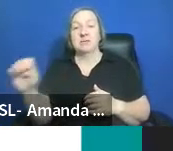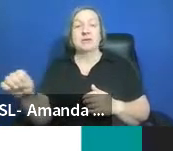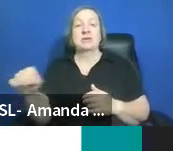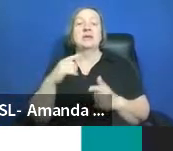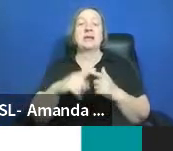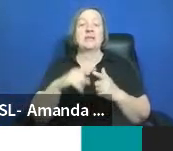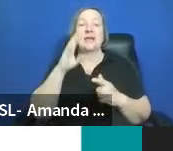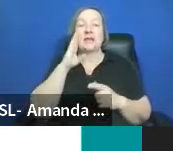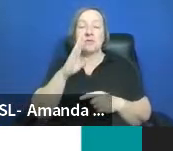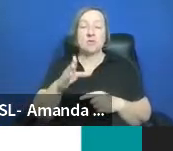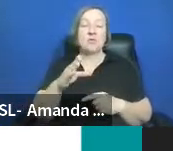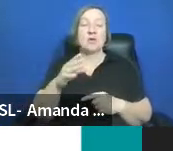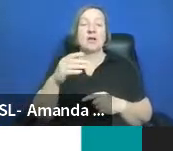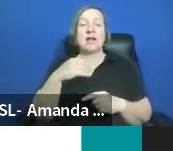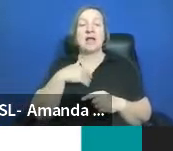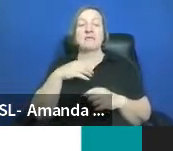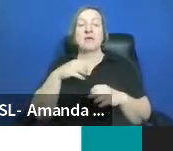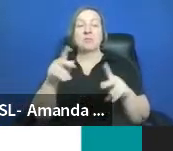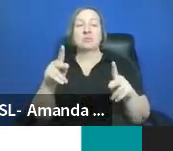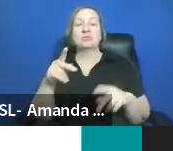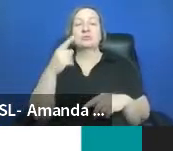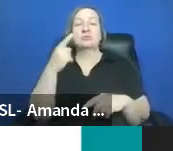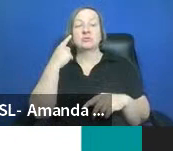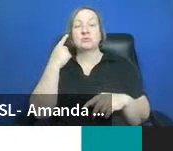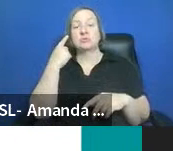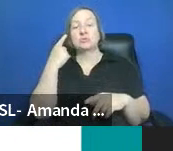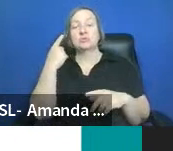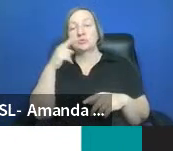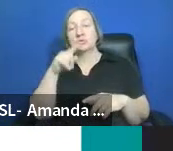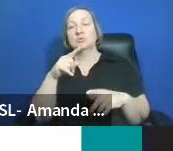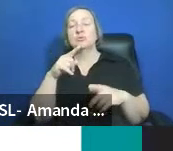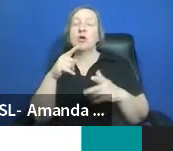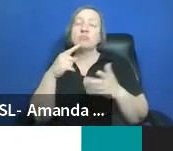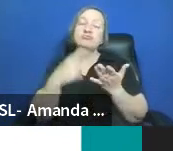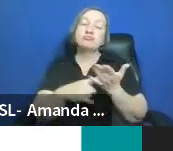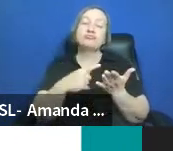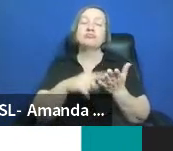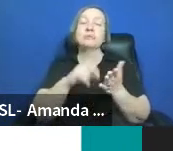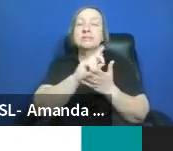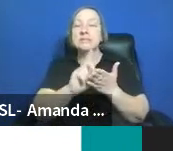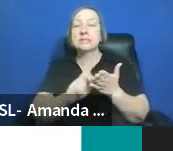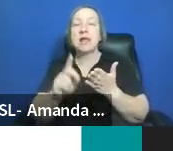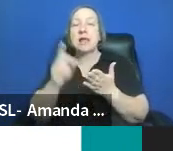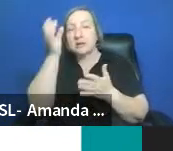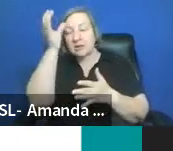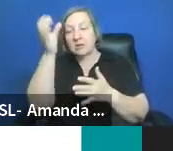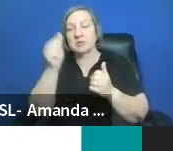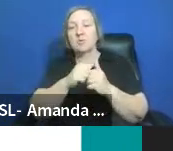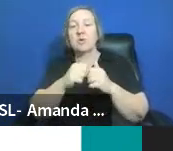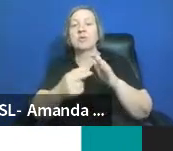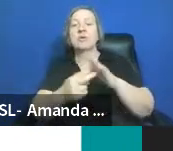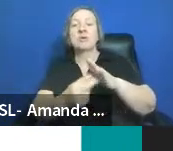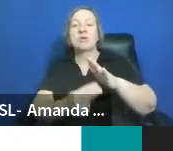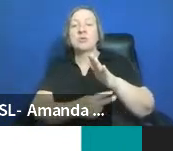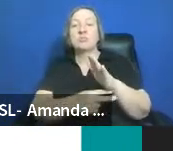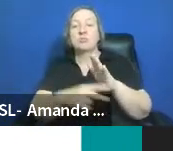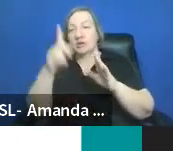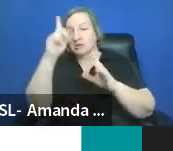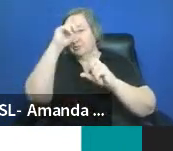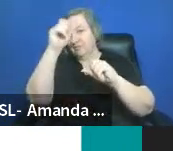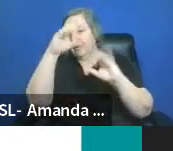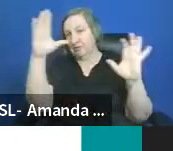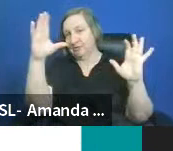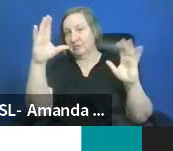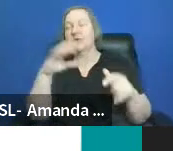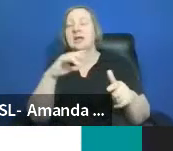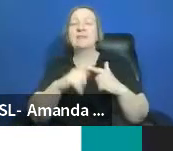have an opportunity to unpack some design concepts with our bridge visualization. We'll then